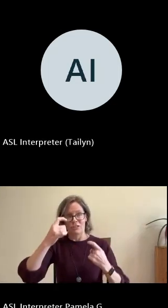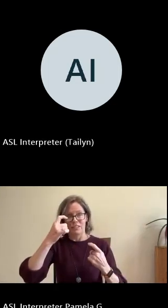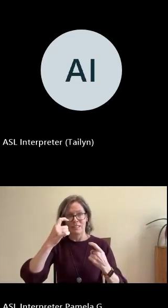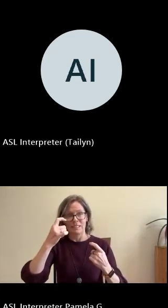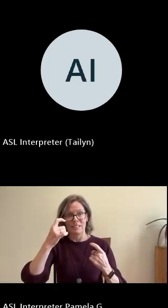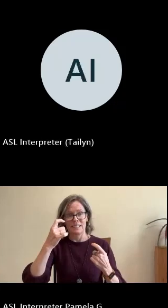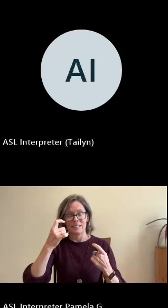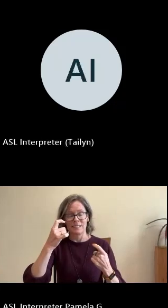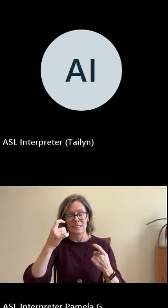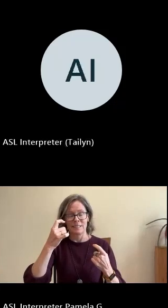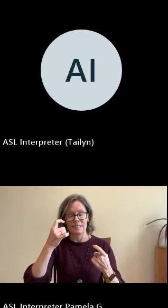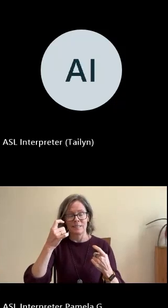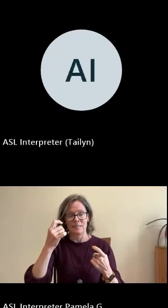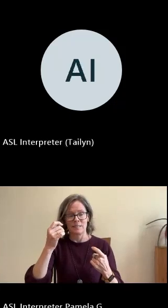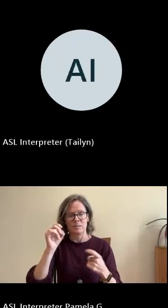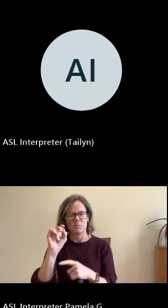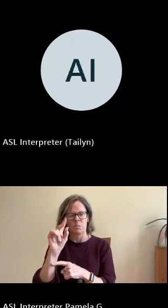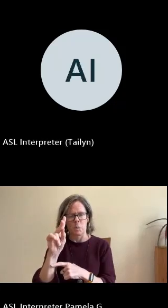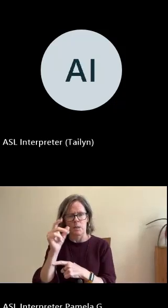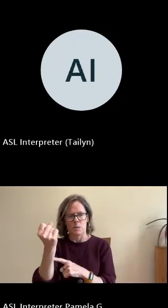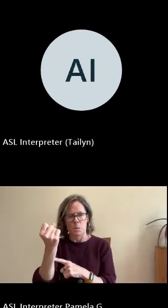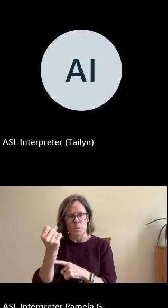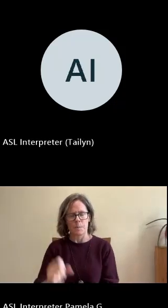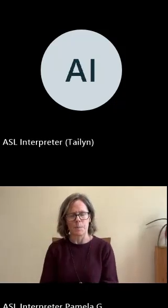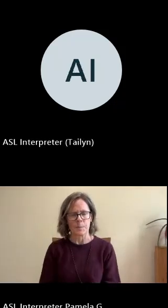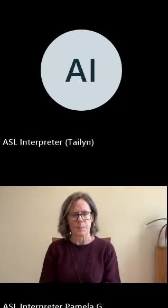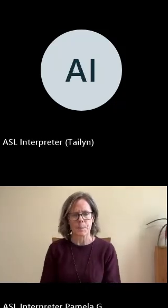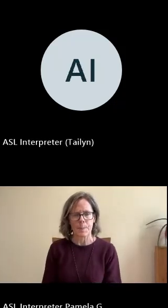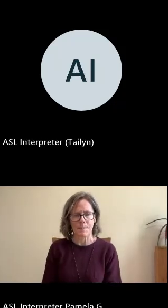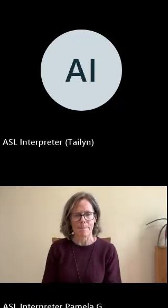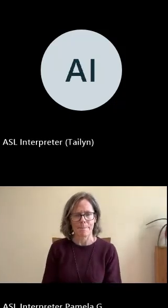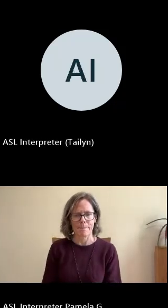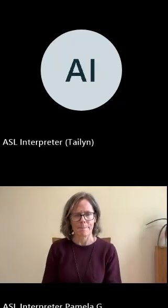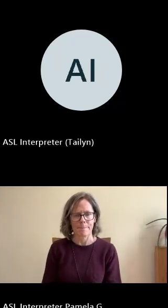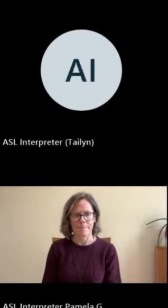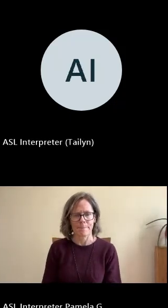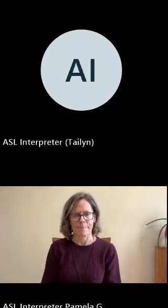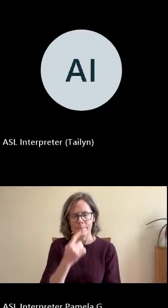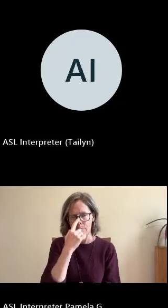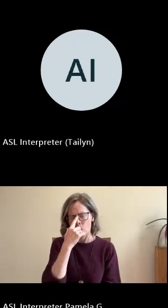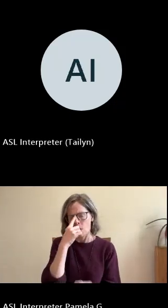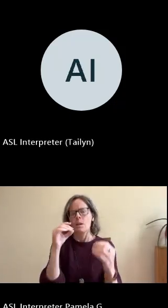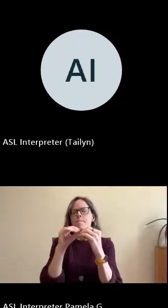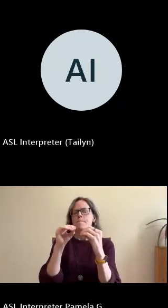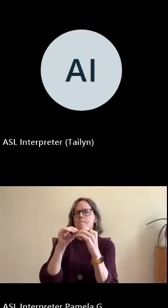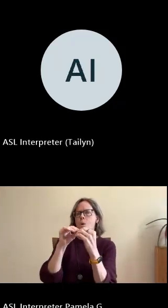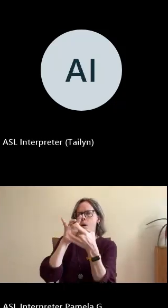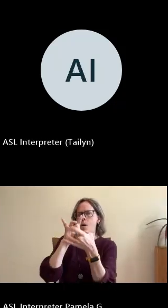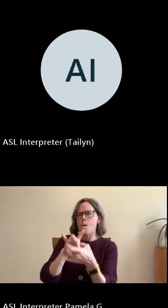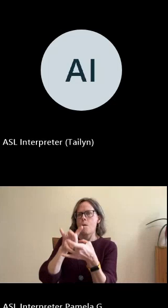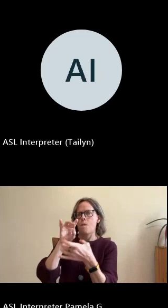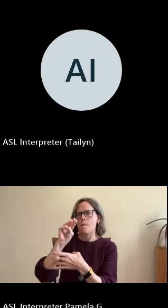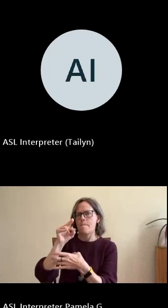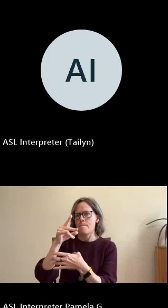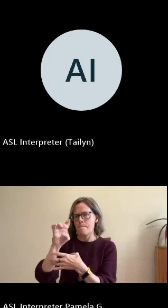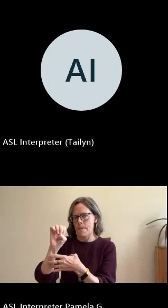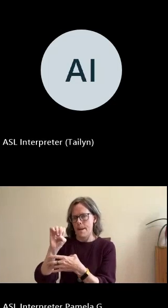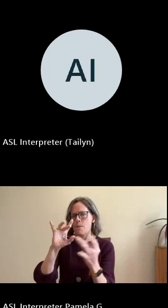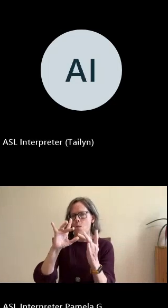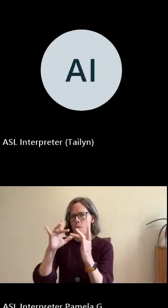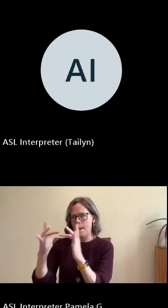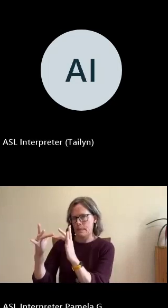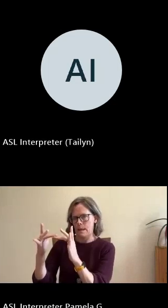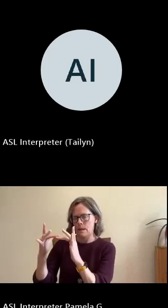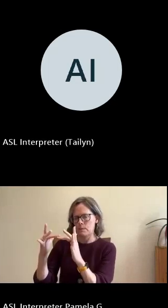Oh, I want to bring this over here so I can make sure to cover other MAPE website stuff. Okay, so I mentioned how